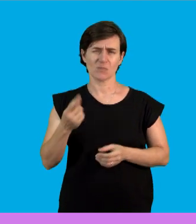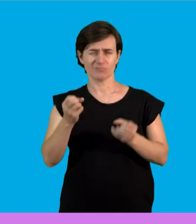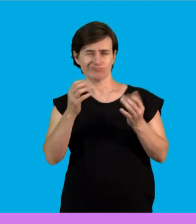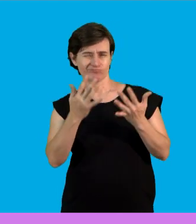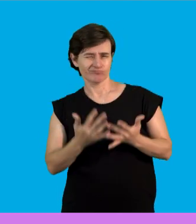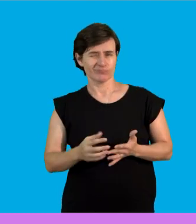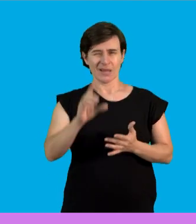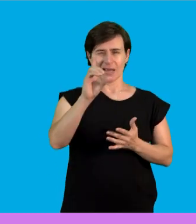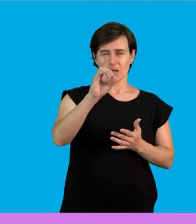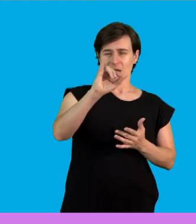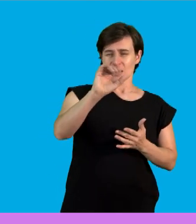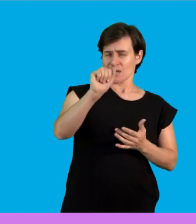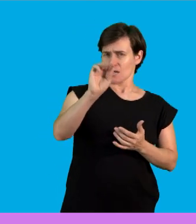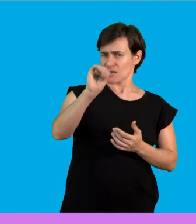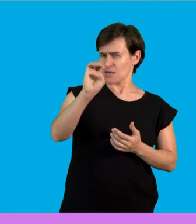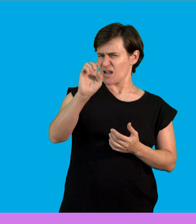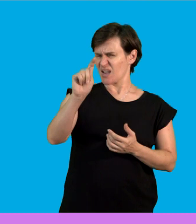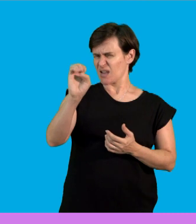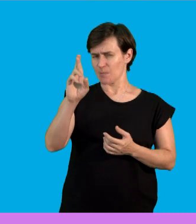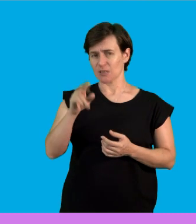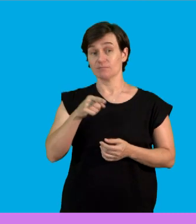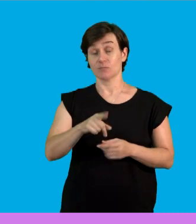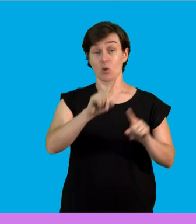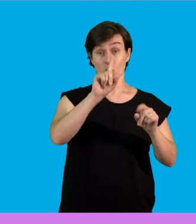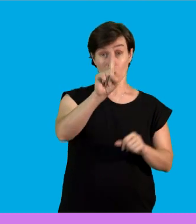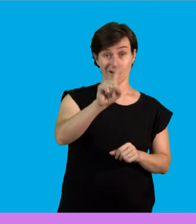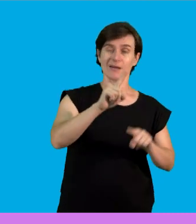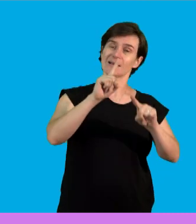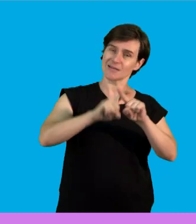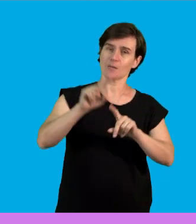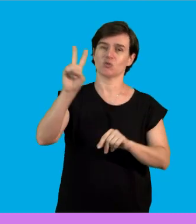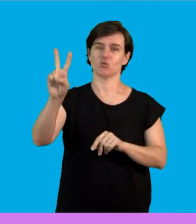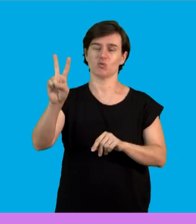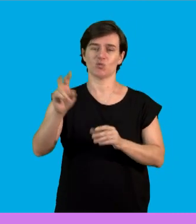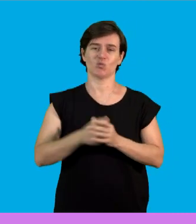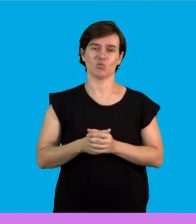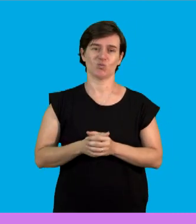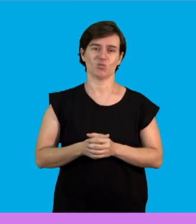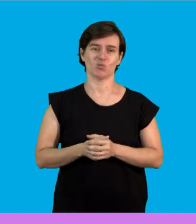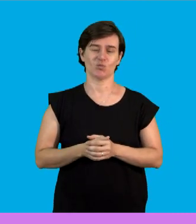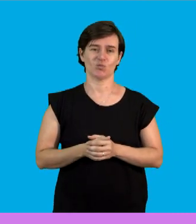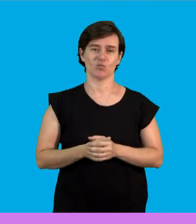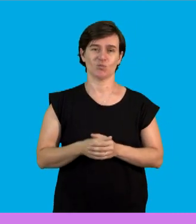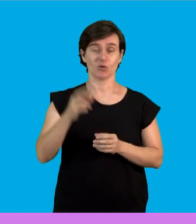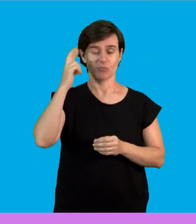calculate the diameter. Now it's going to be 1 times 2 because there's 2